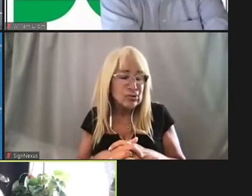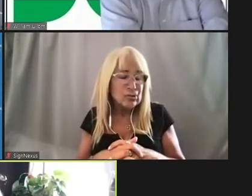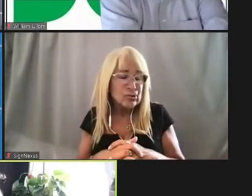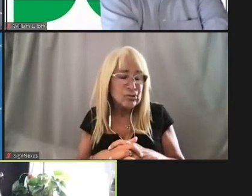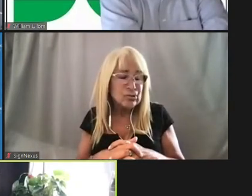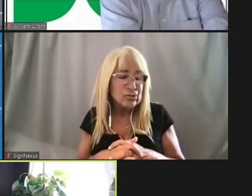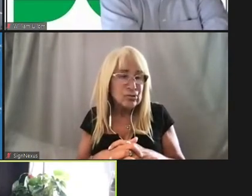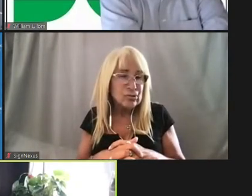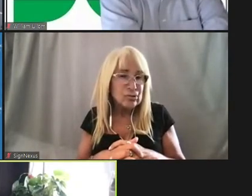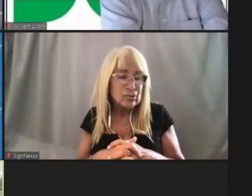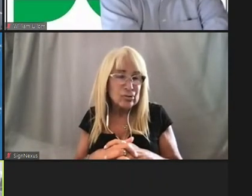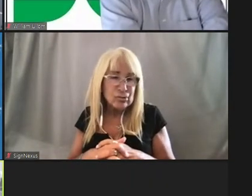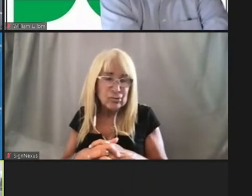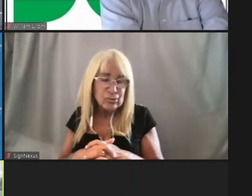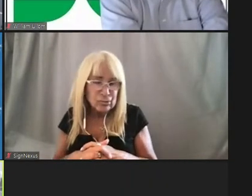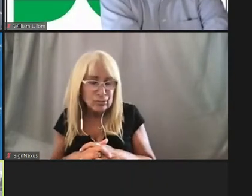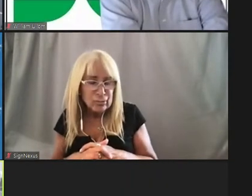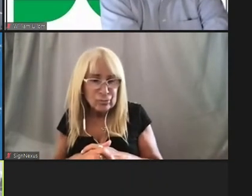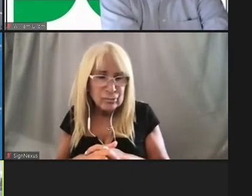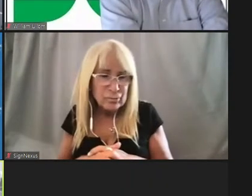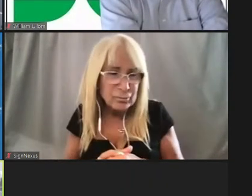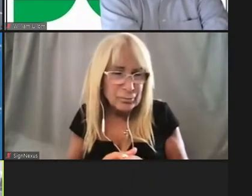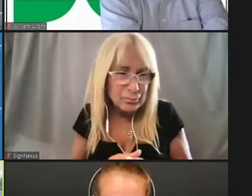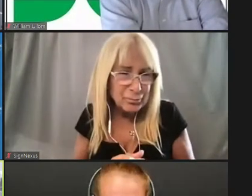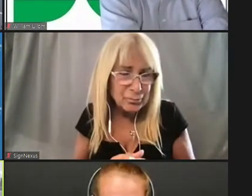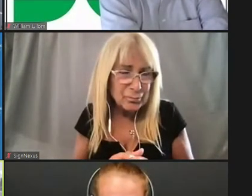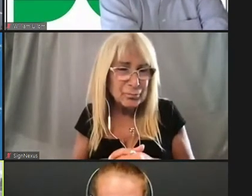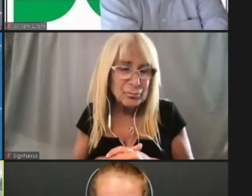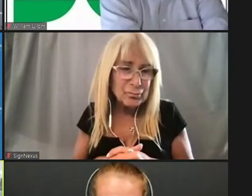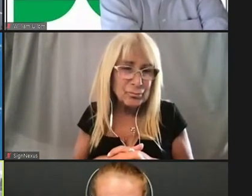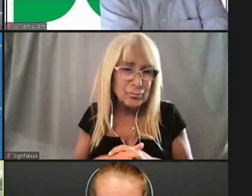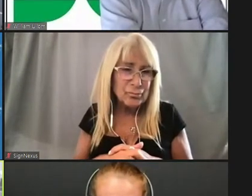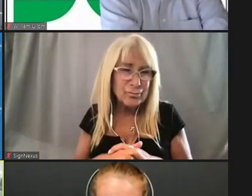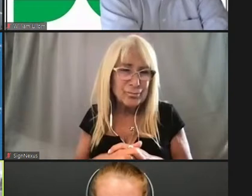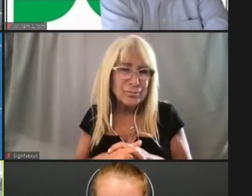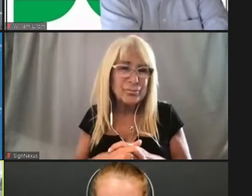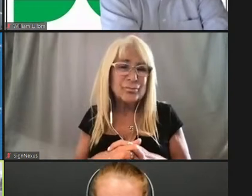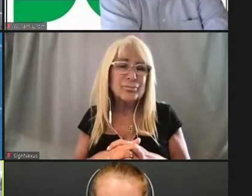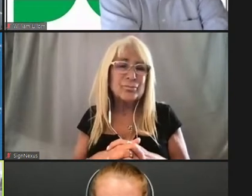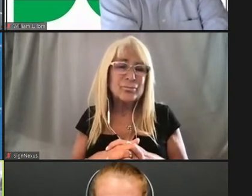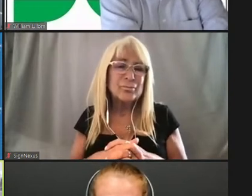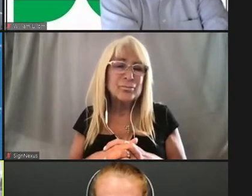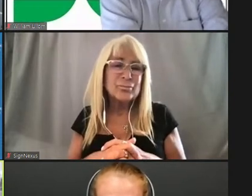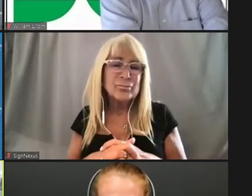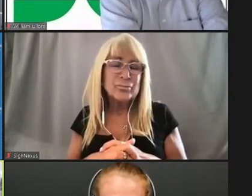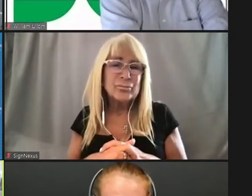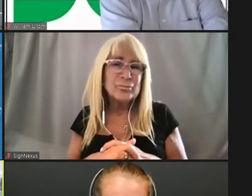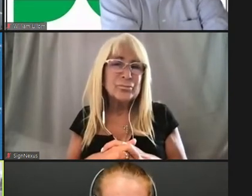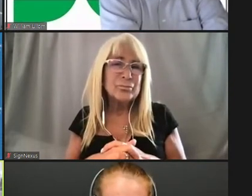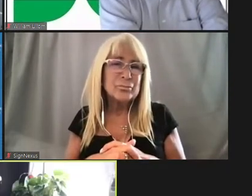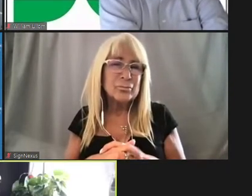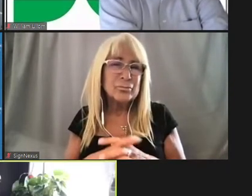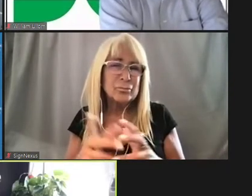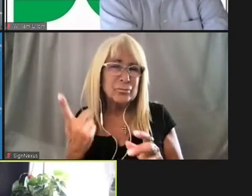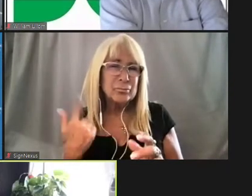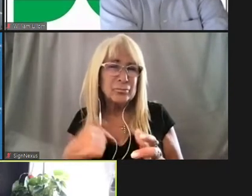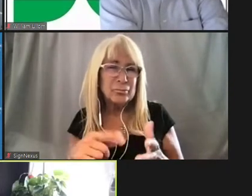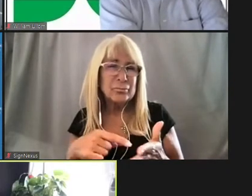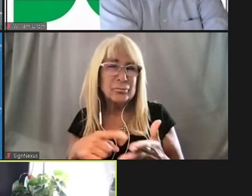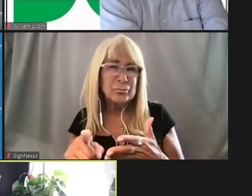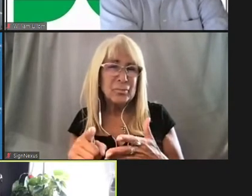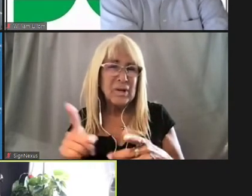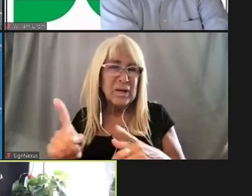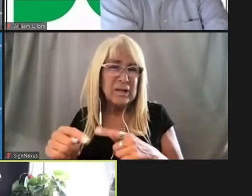um for protests you know the we've been paying NDA for 50 cents you know since